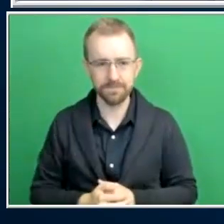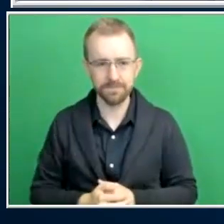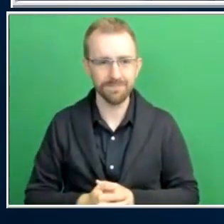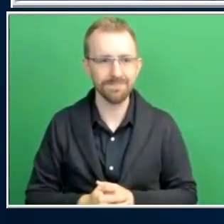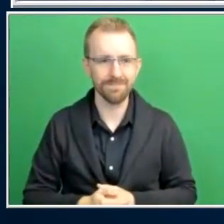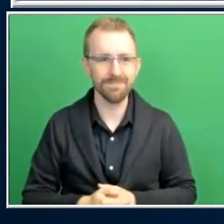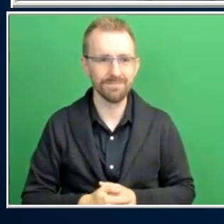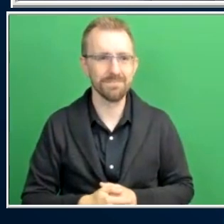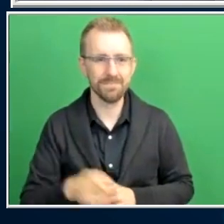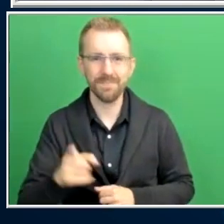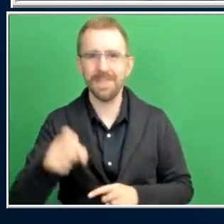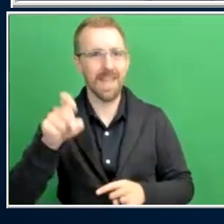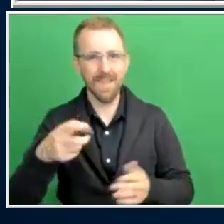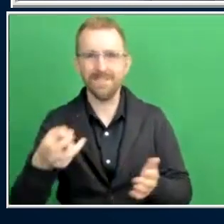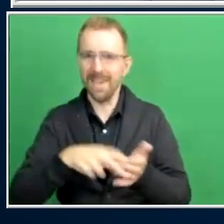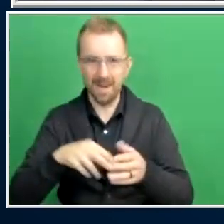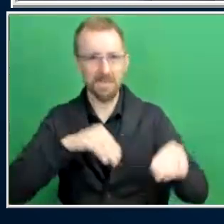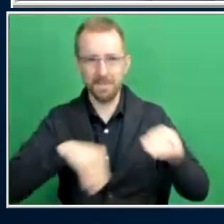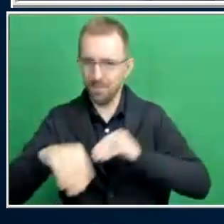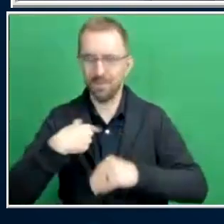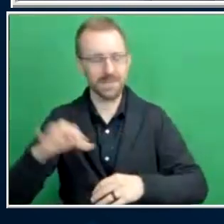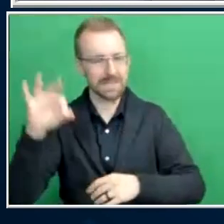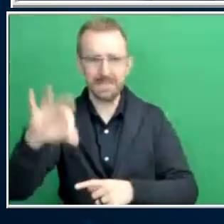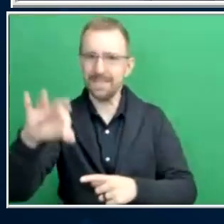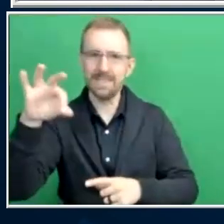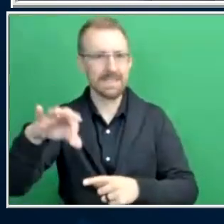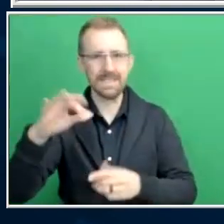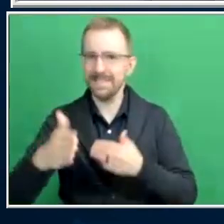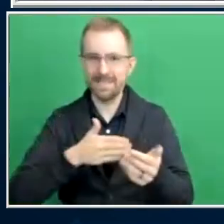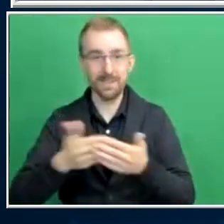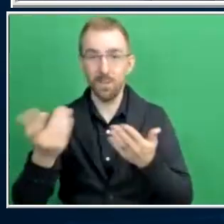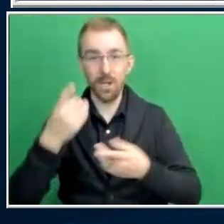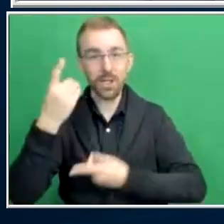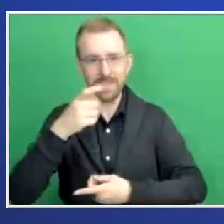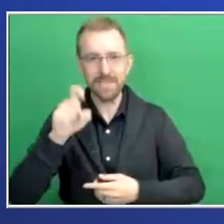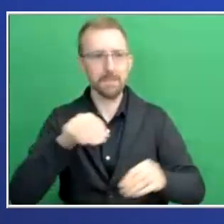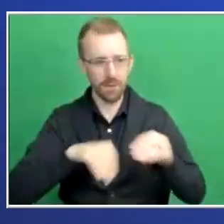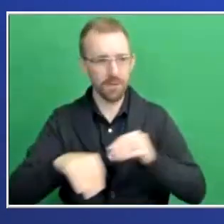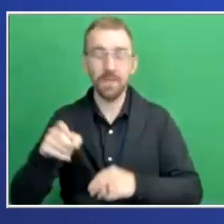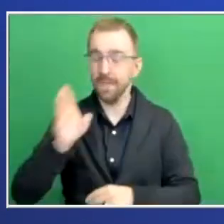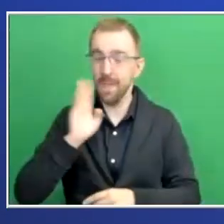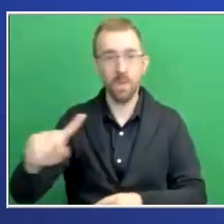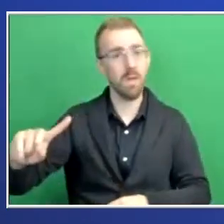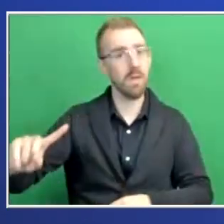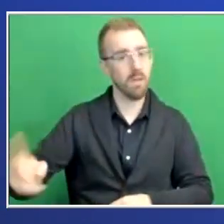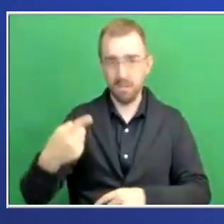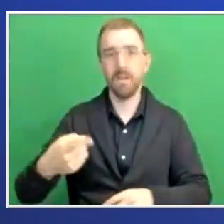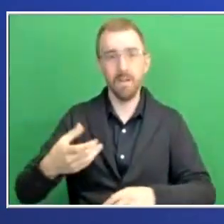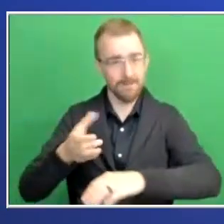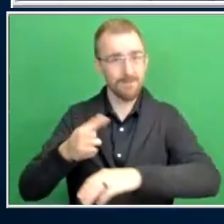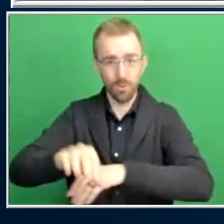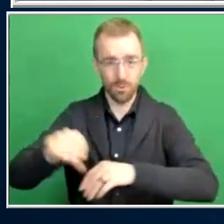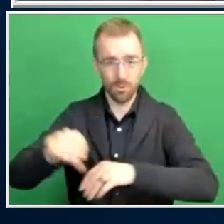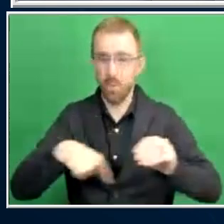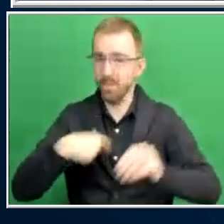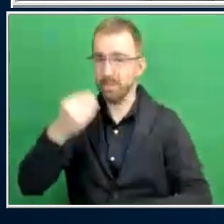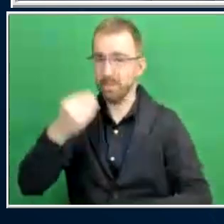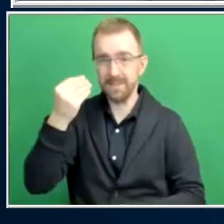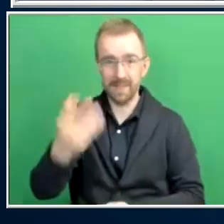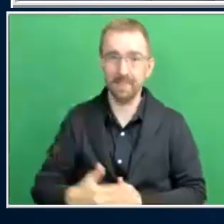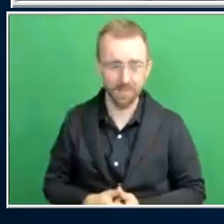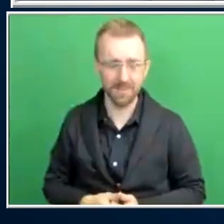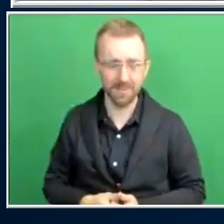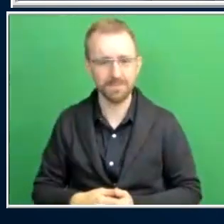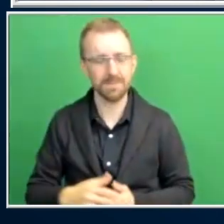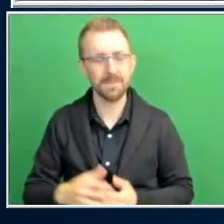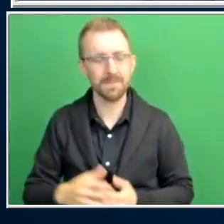to get up and move. Yes. No matter what your disease is, you got to get up and move. They will make you get up and move. Yeah. We've heard so many patients say that